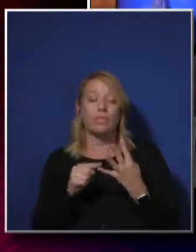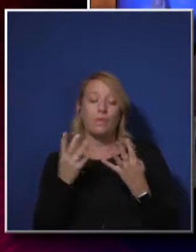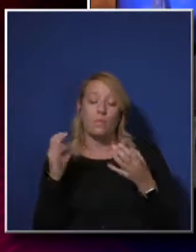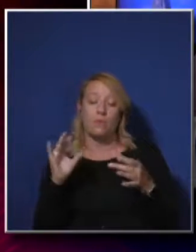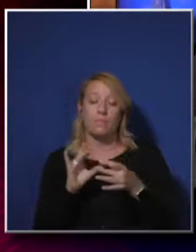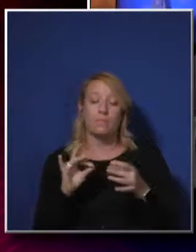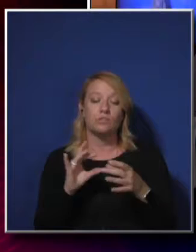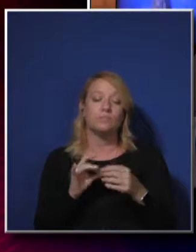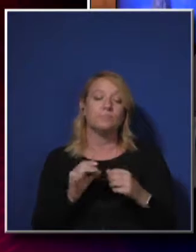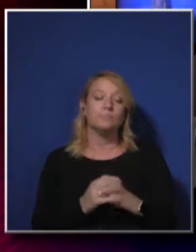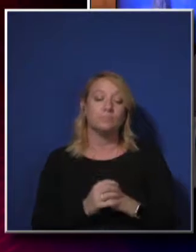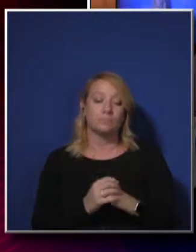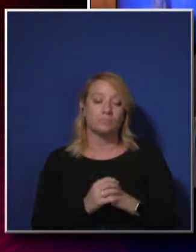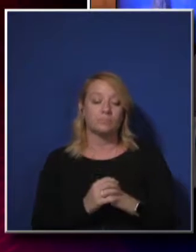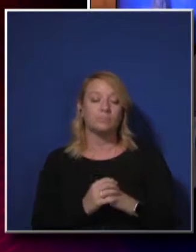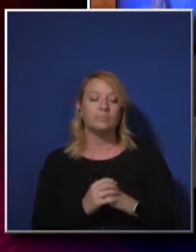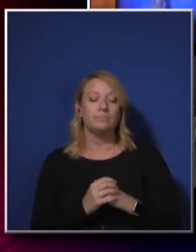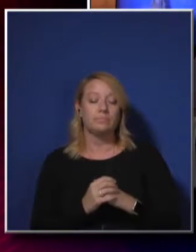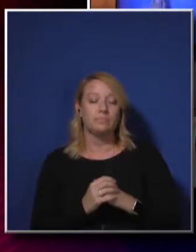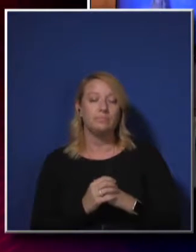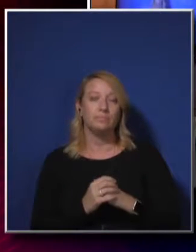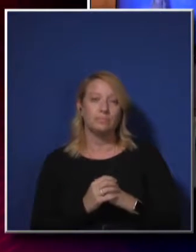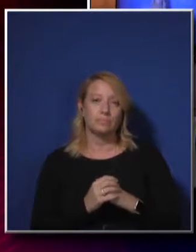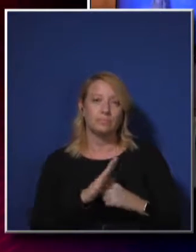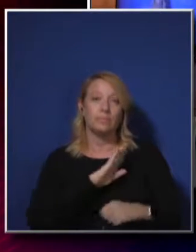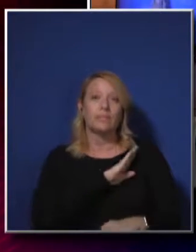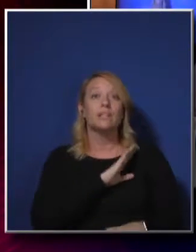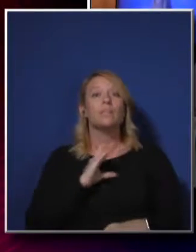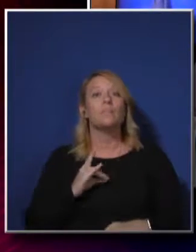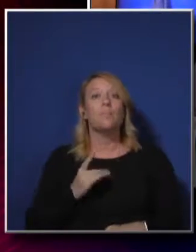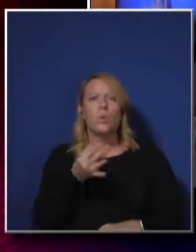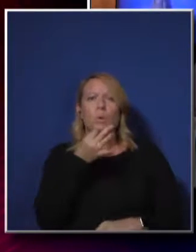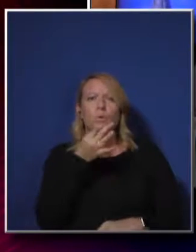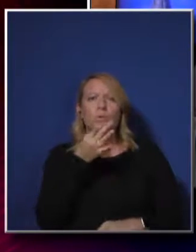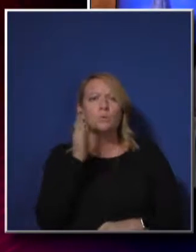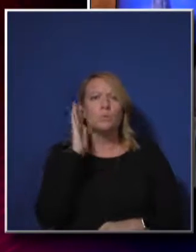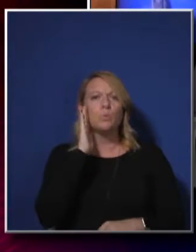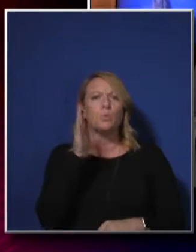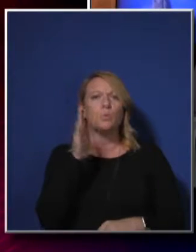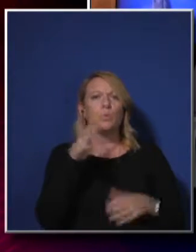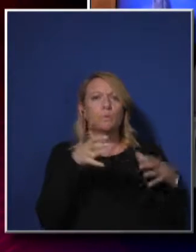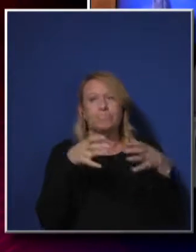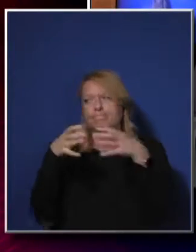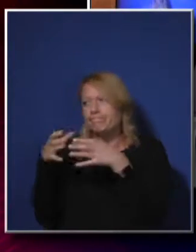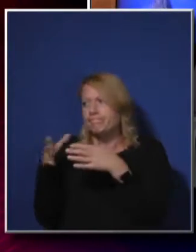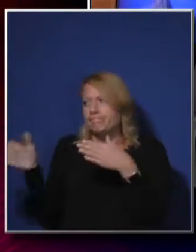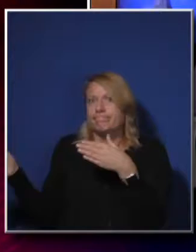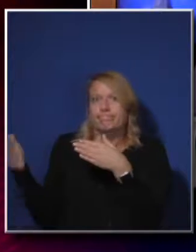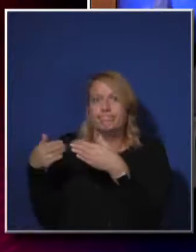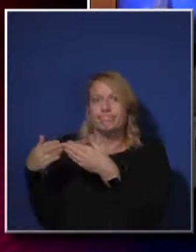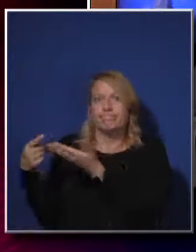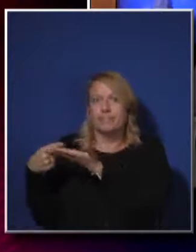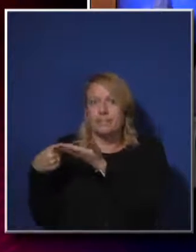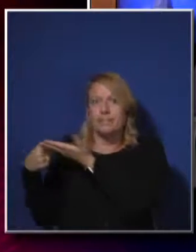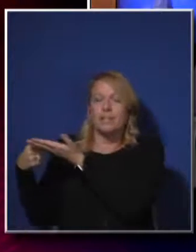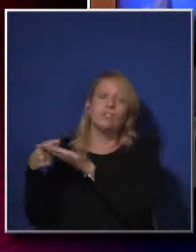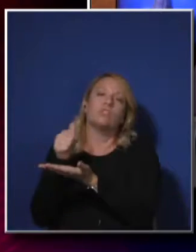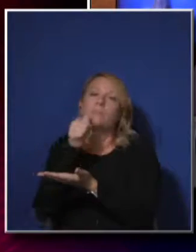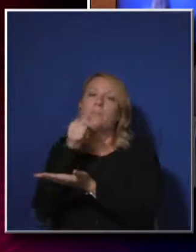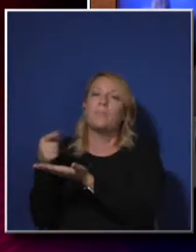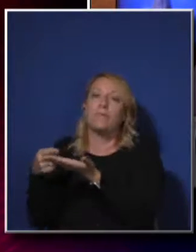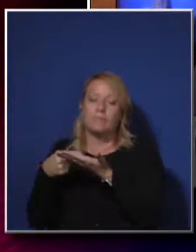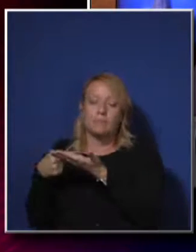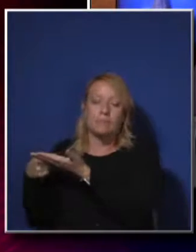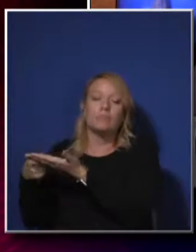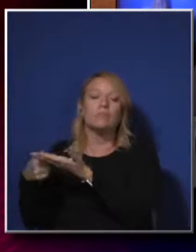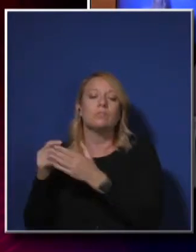We, the board, will soon go into executive session. And in the executive